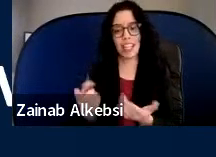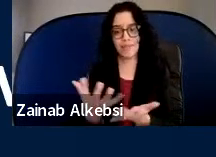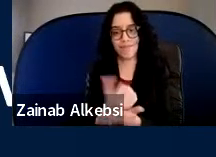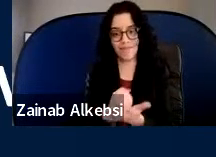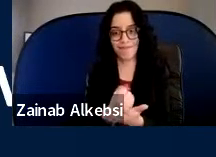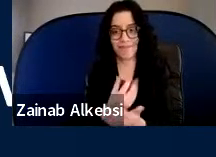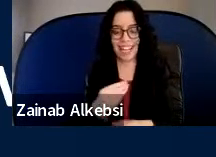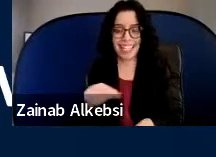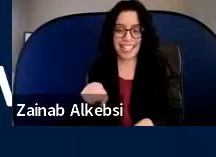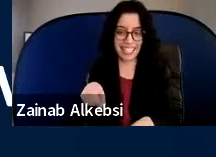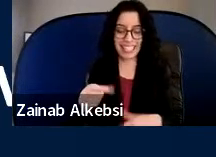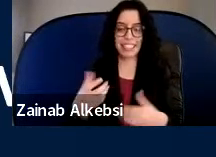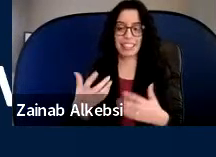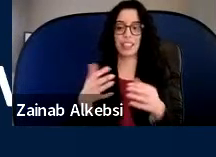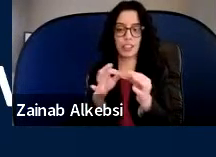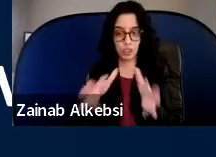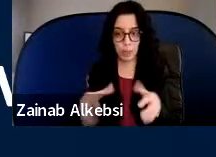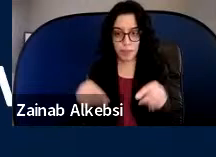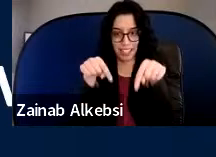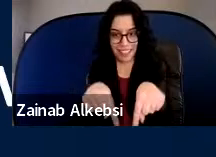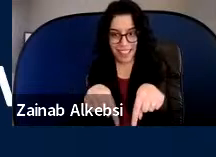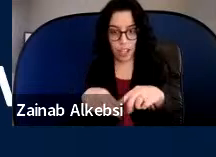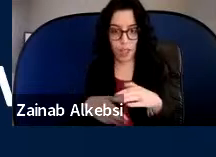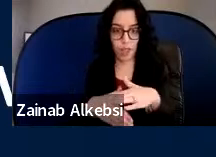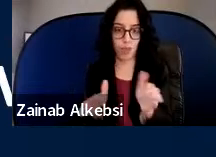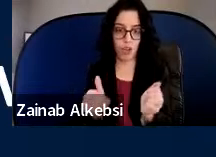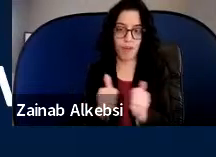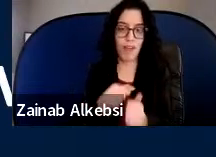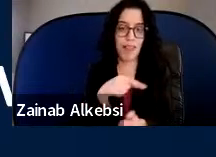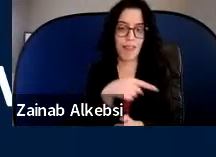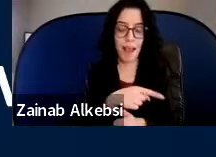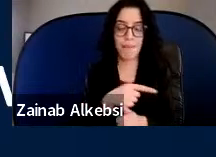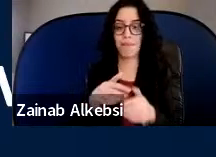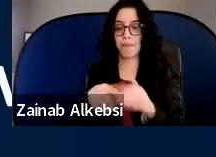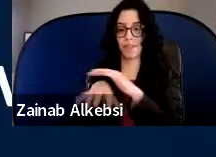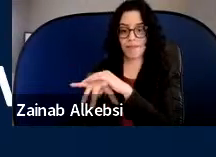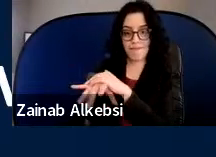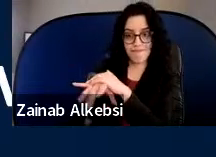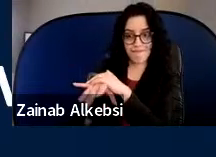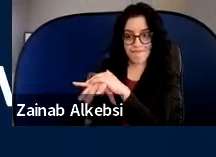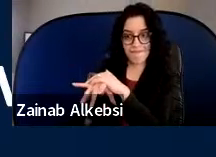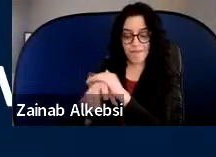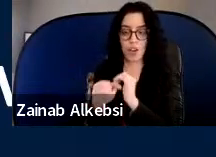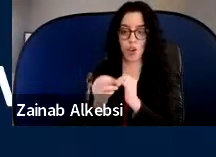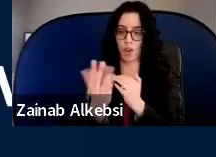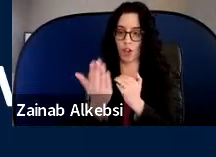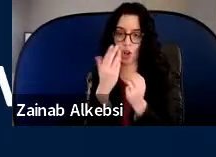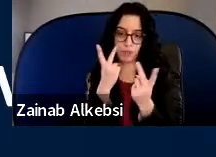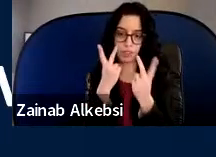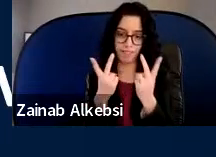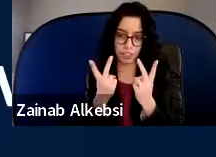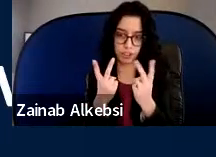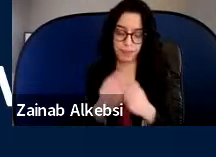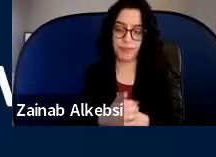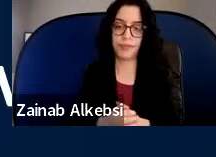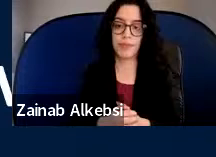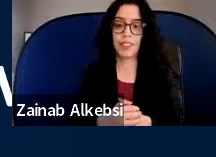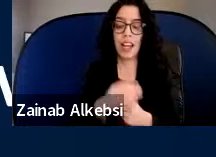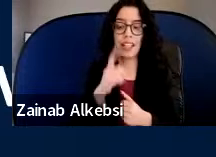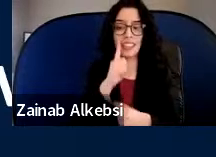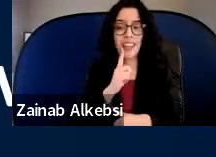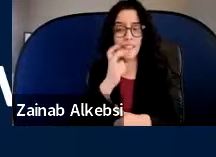And when deaf patients with low vision come in, they need an interpreter there in the room. They may need